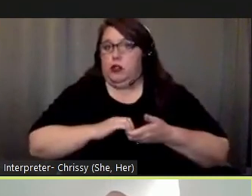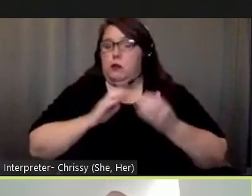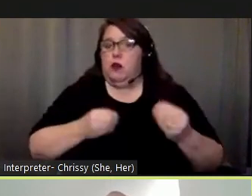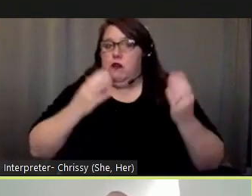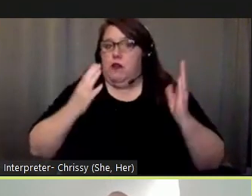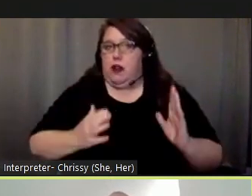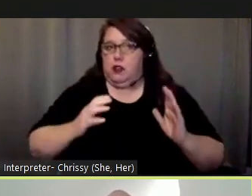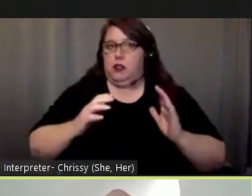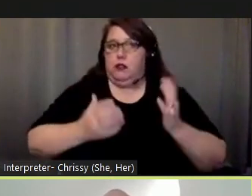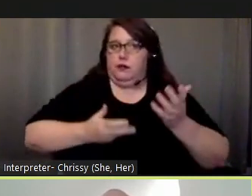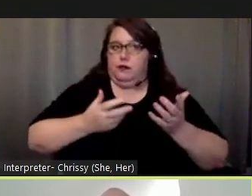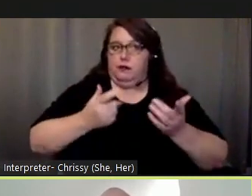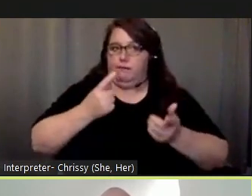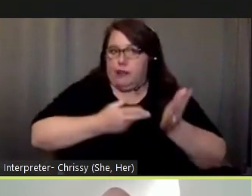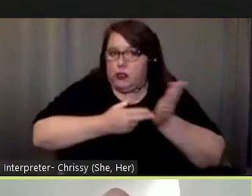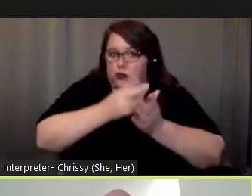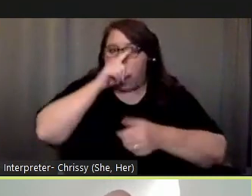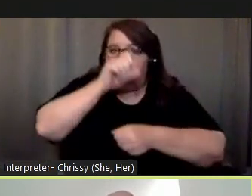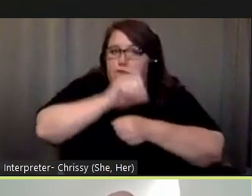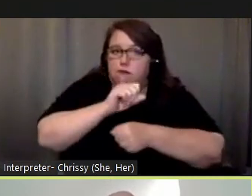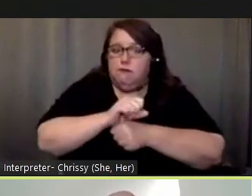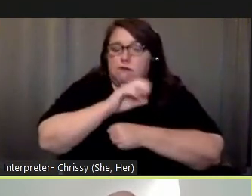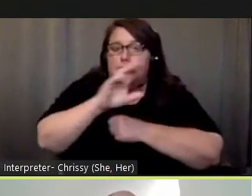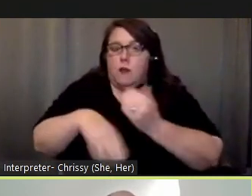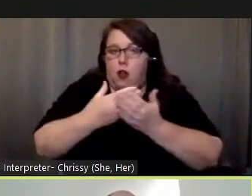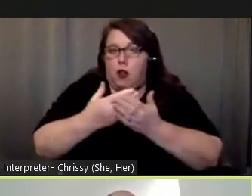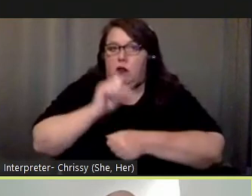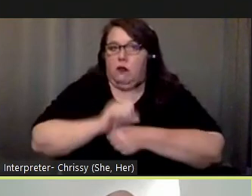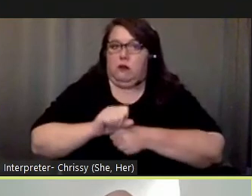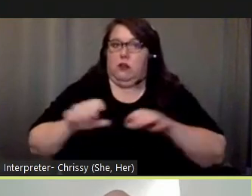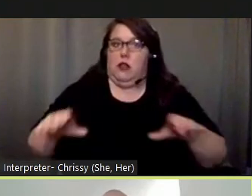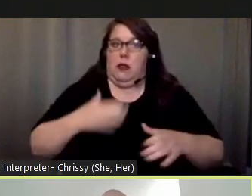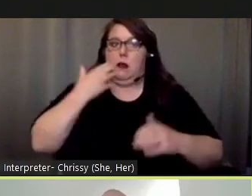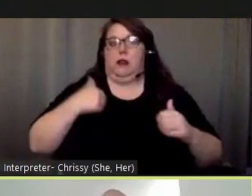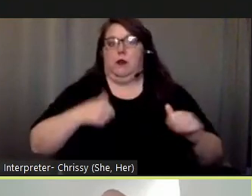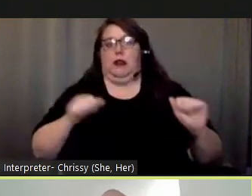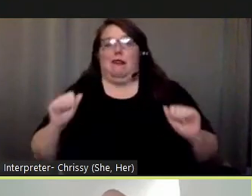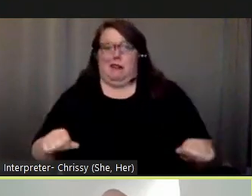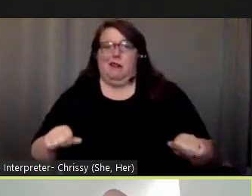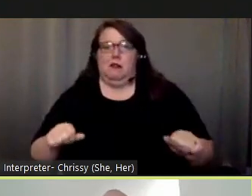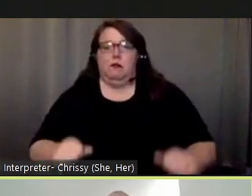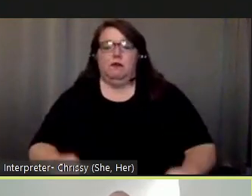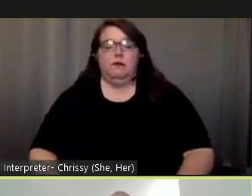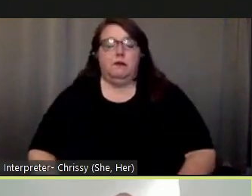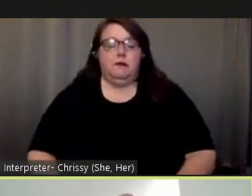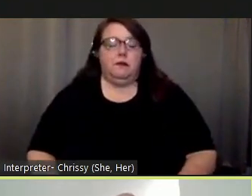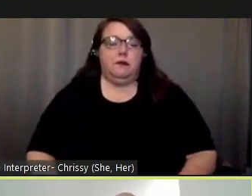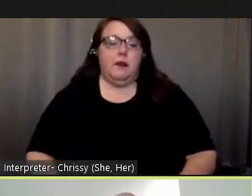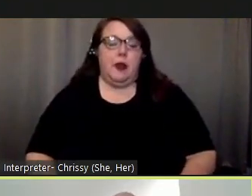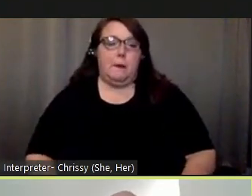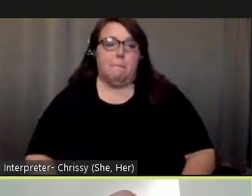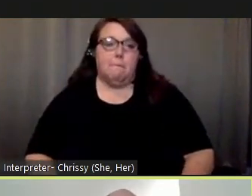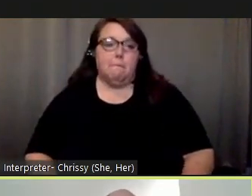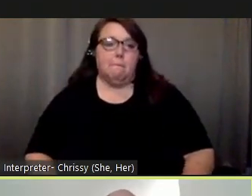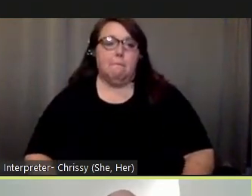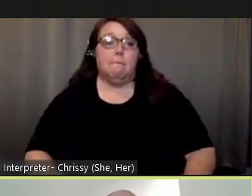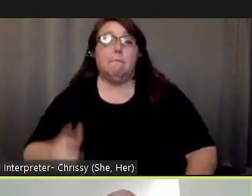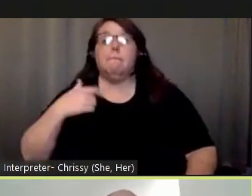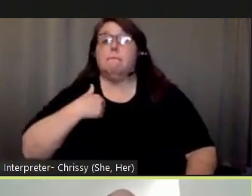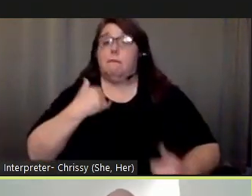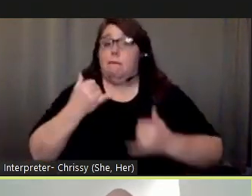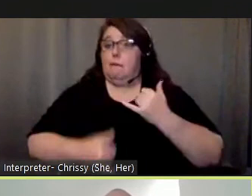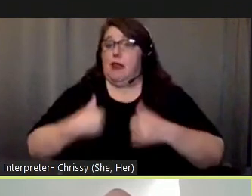to ensure that we're getting all of the equity work done to the best of our ability as we roll this out. And finally, I'm proud to